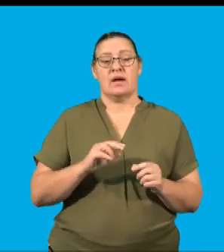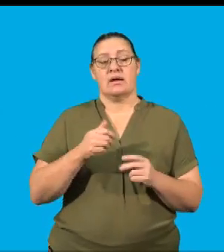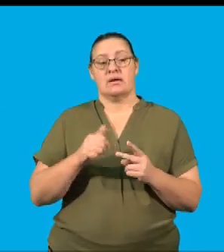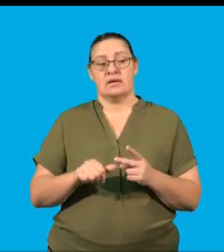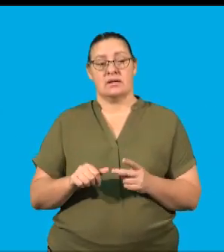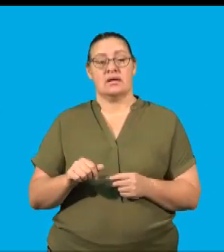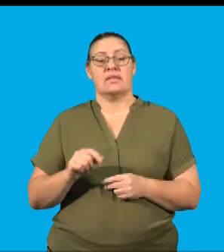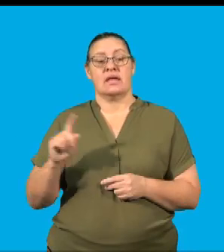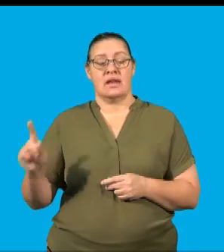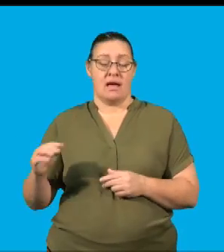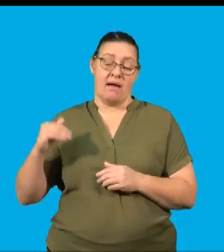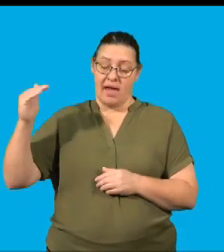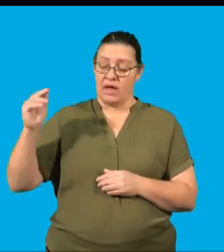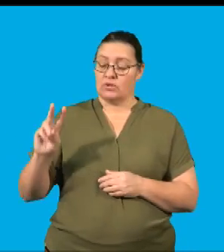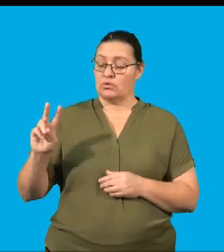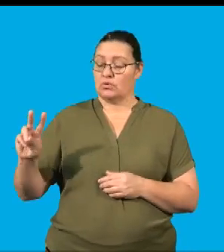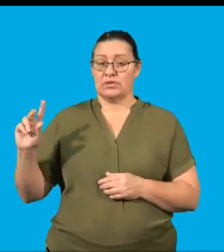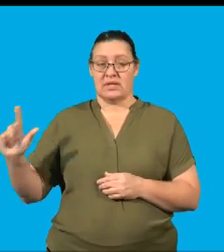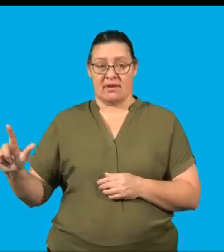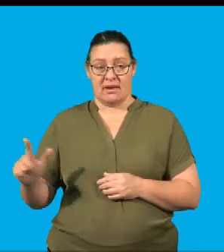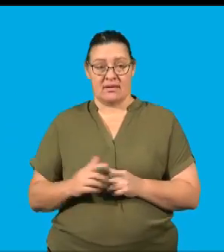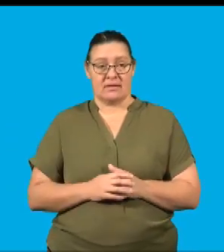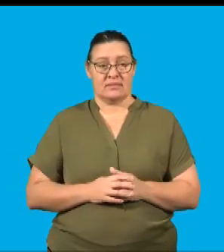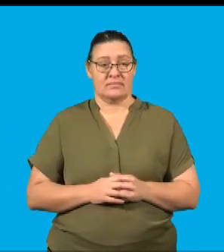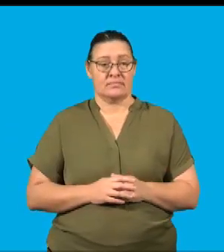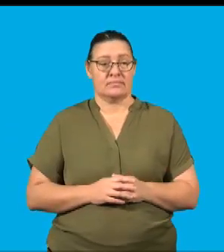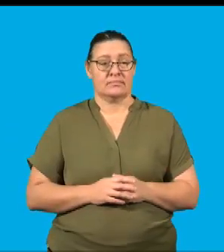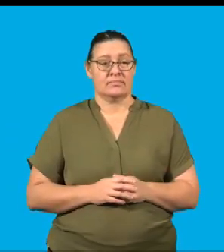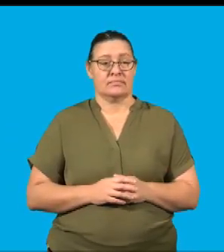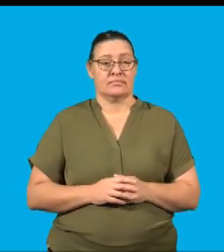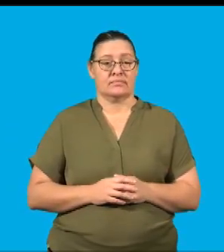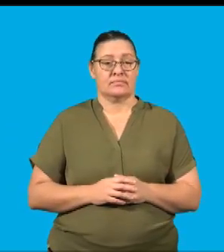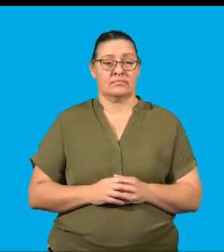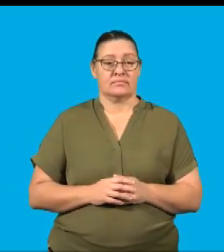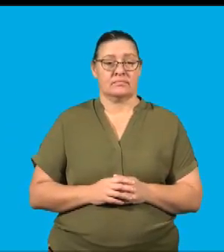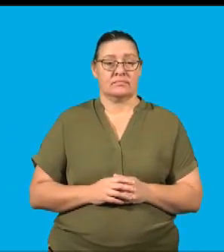is 227. There we go.